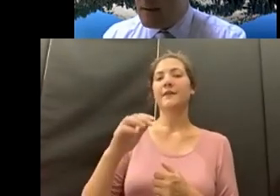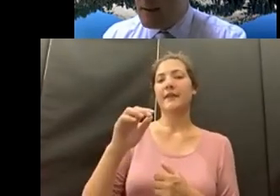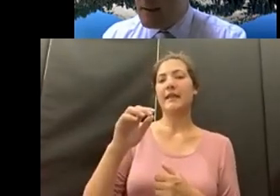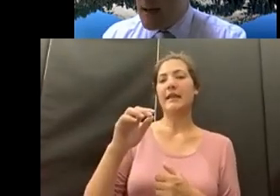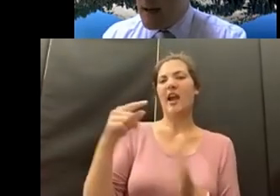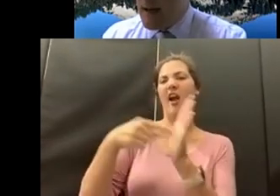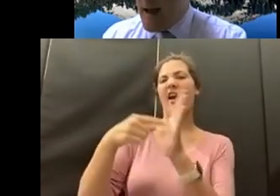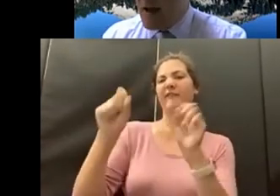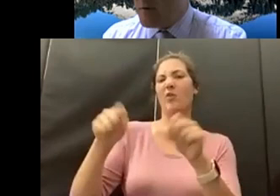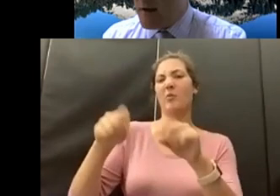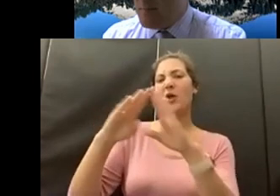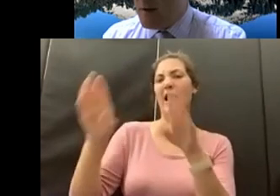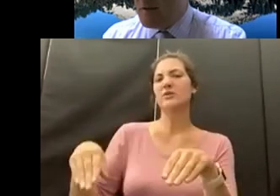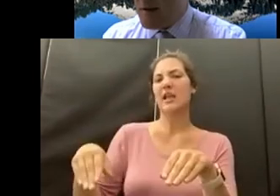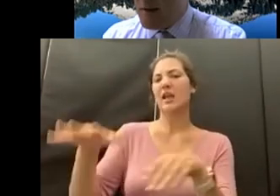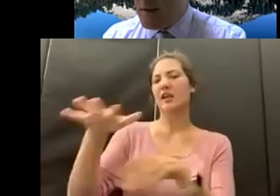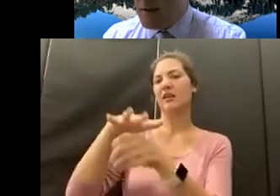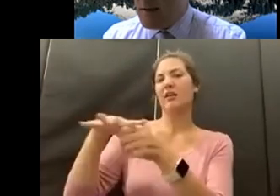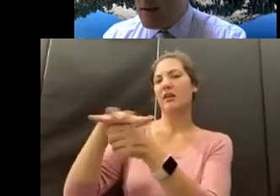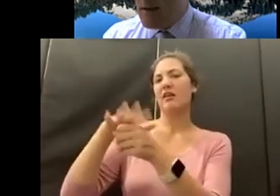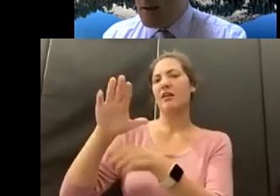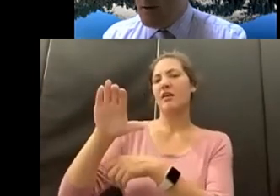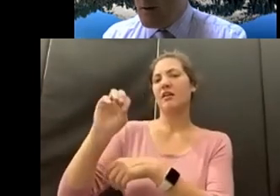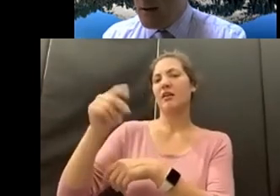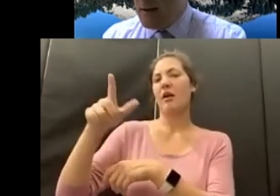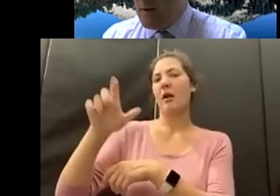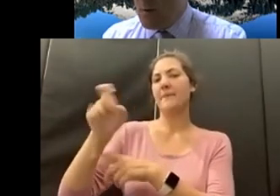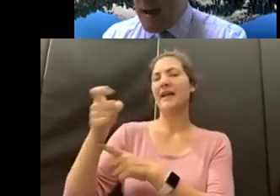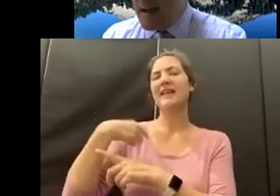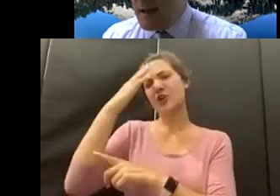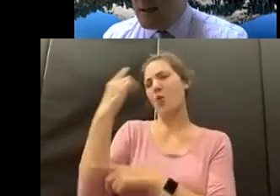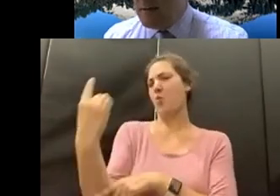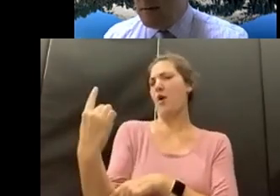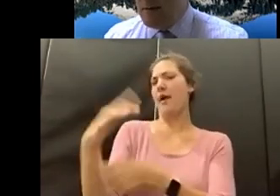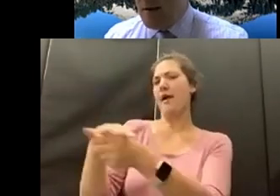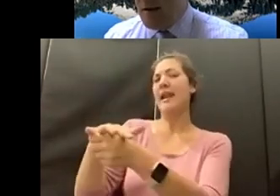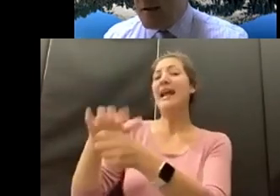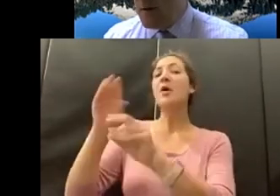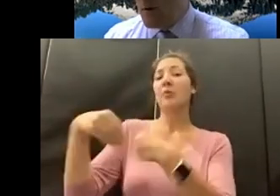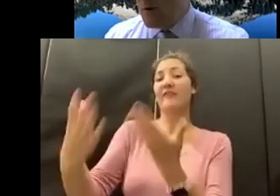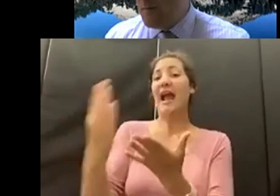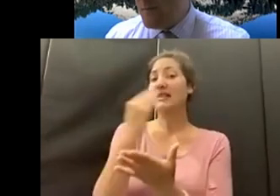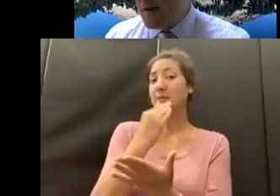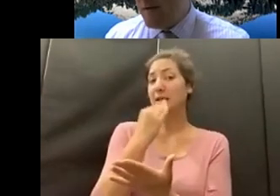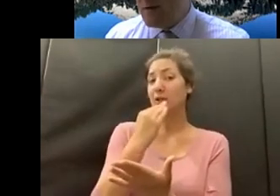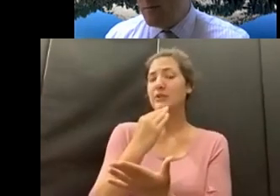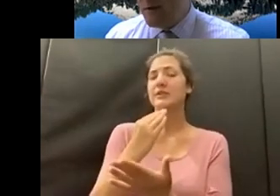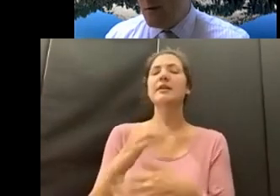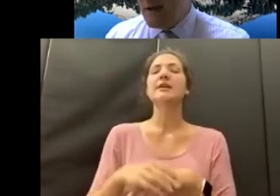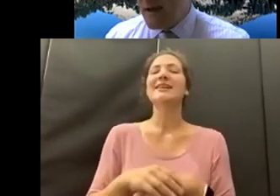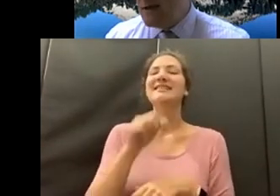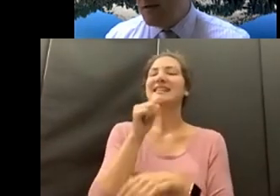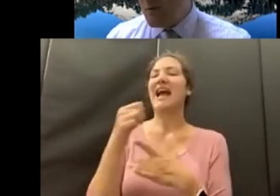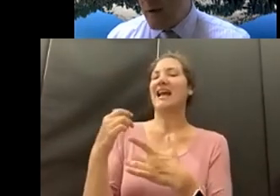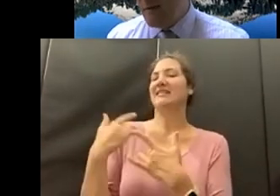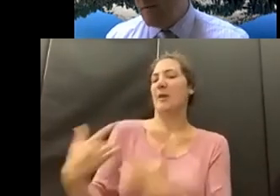that has provided meals. I mean, I think you can get into it. It's not normal, it's not conventional, but you can